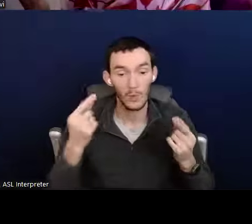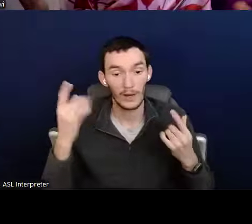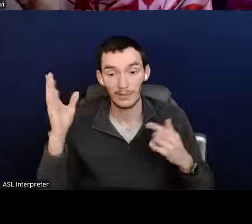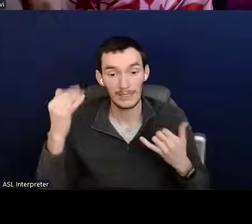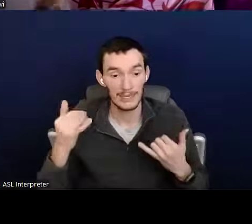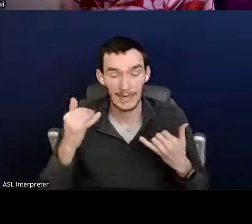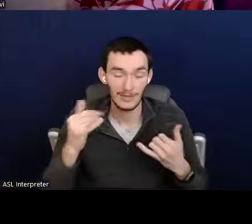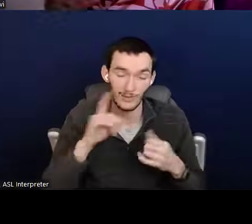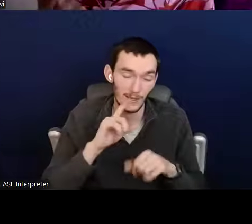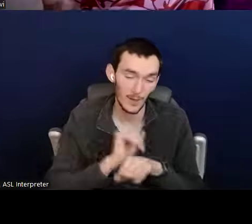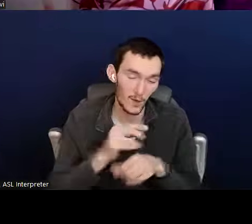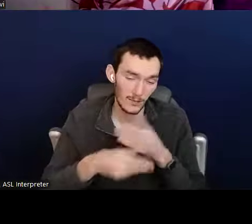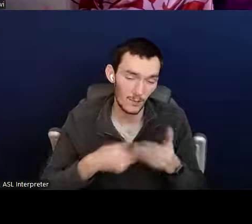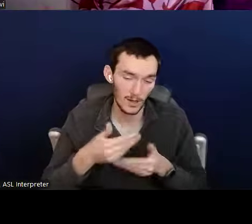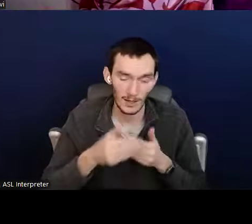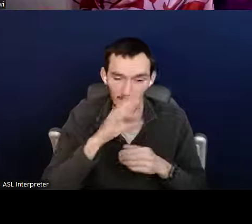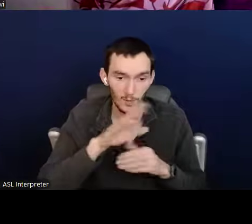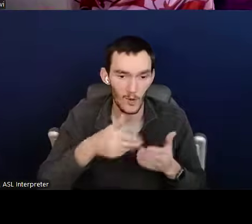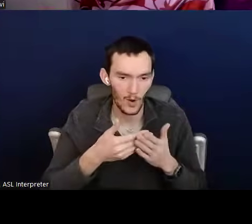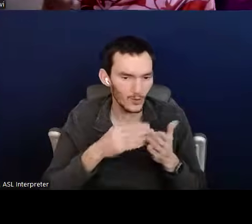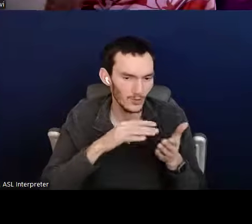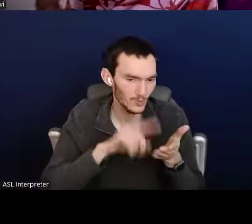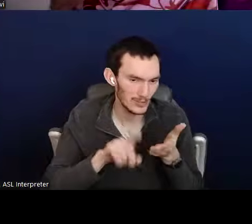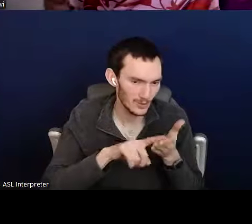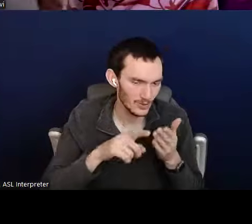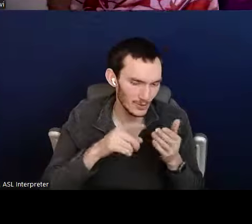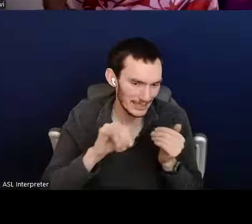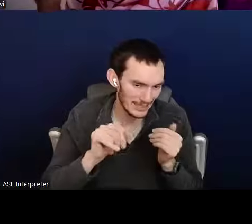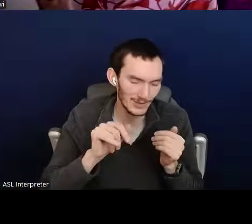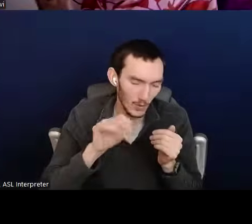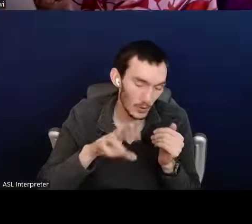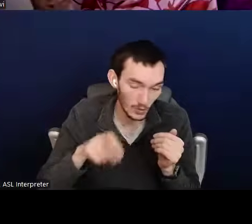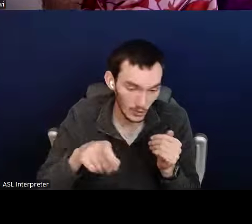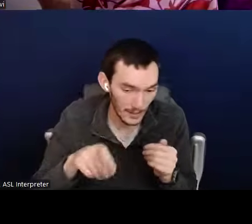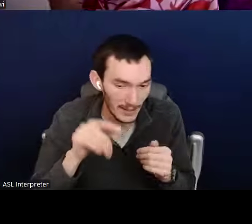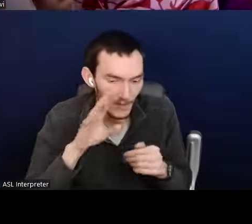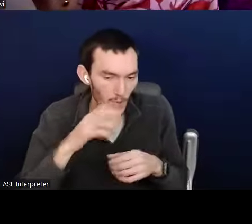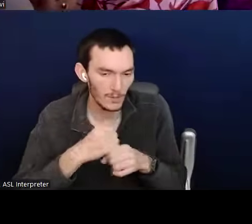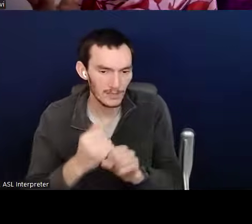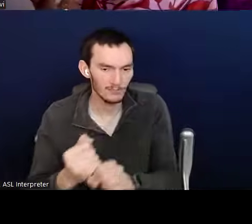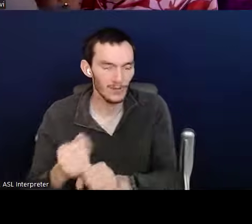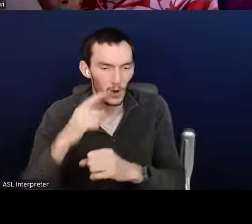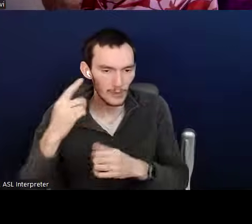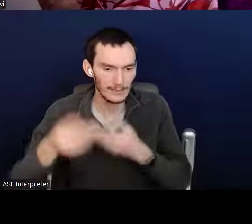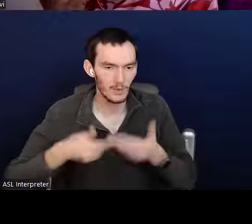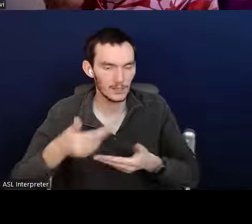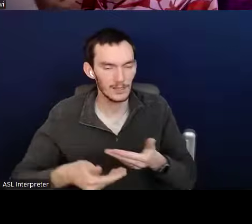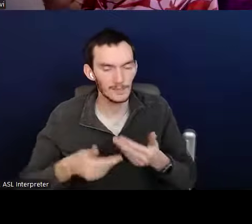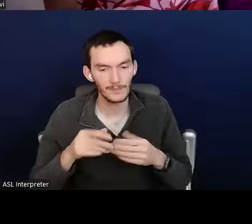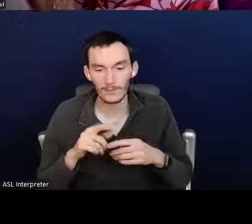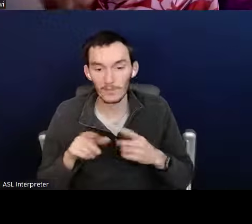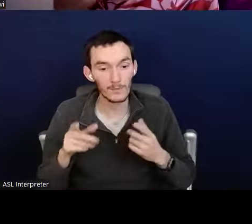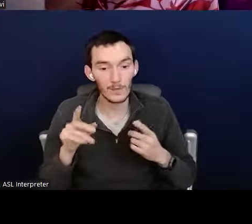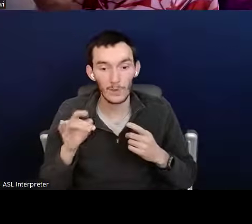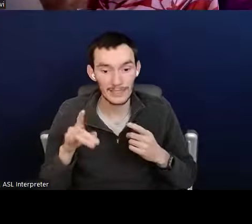is a work in progress, as I assume all research work always is, or at least it should be if it's going to continue to be generative, right? It's always in process. What we've done is we brought